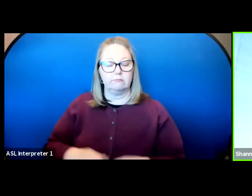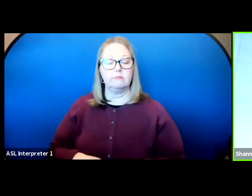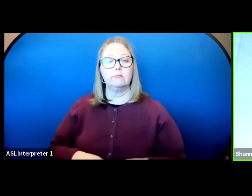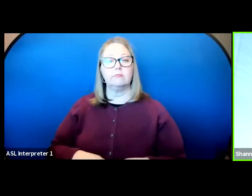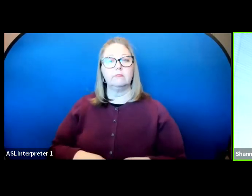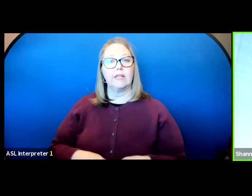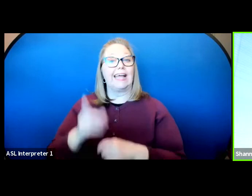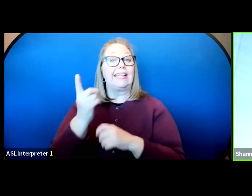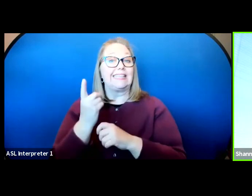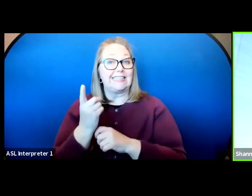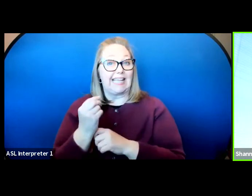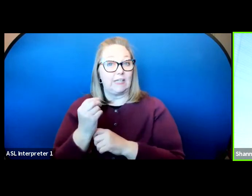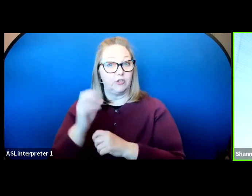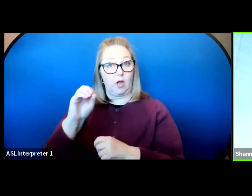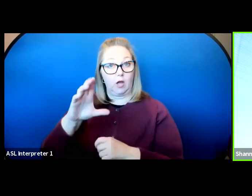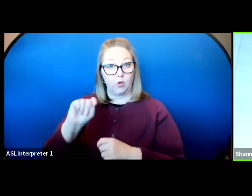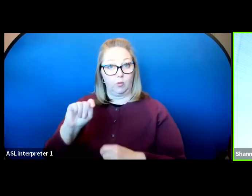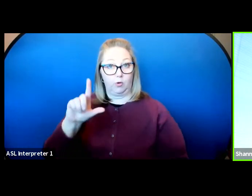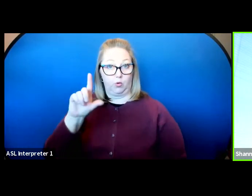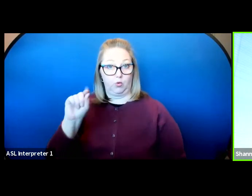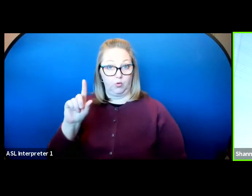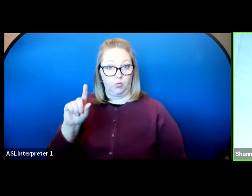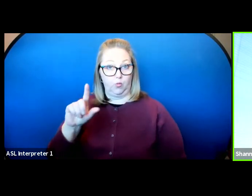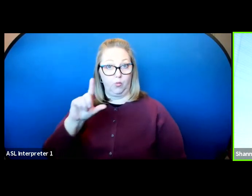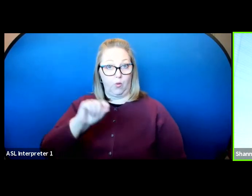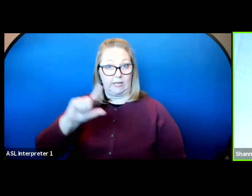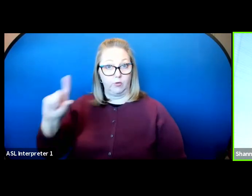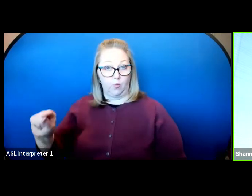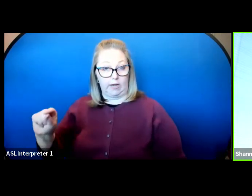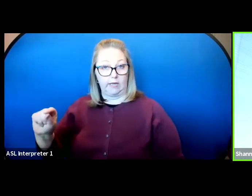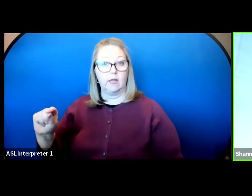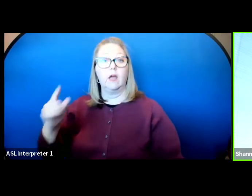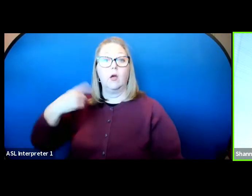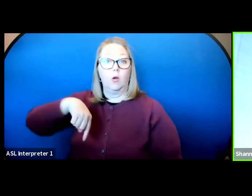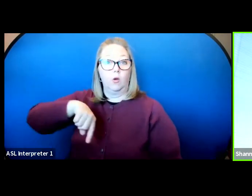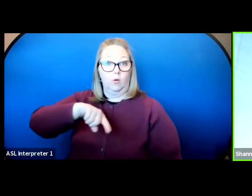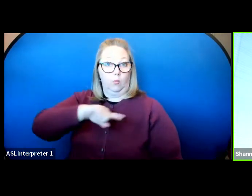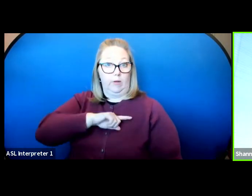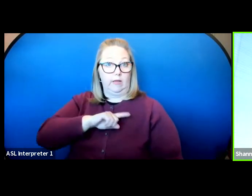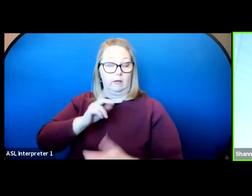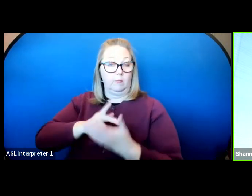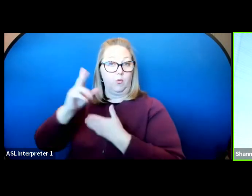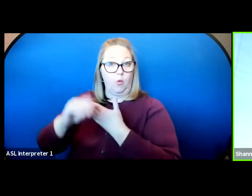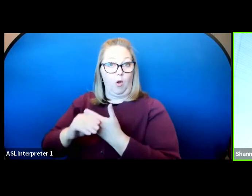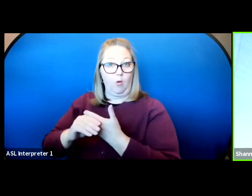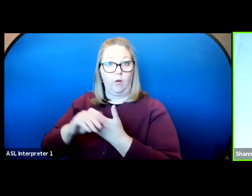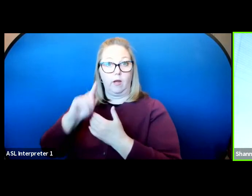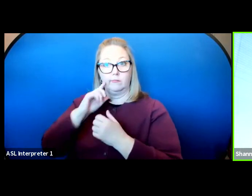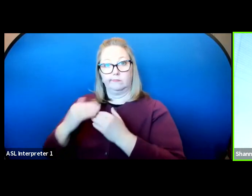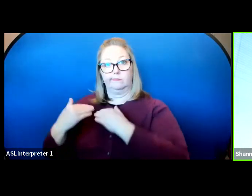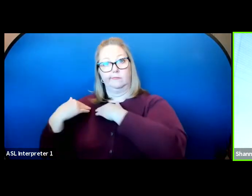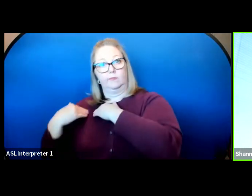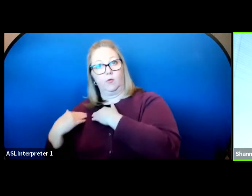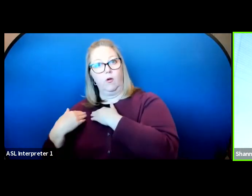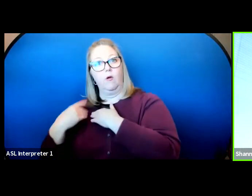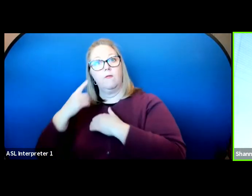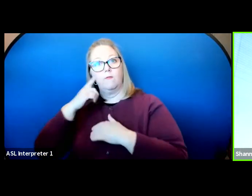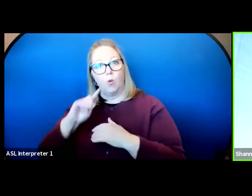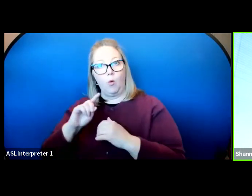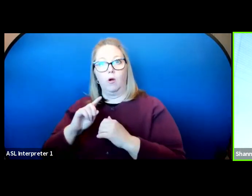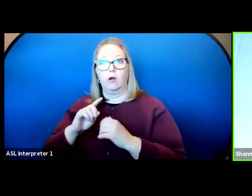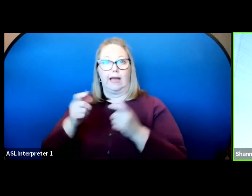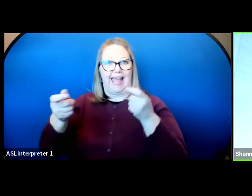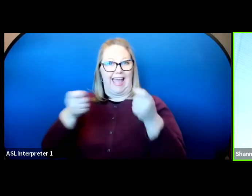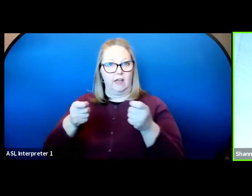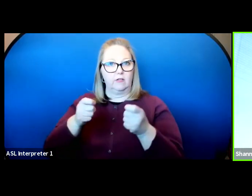2020, Home Means Nevada became responsible for the rental eviction mediation program that was created through the last special session of the